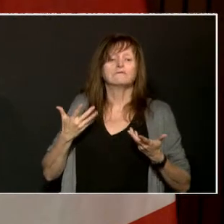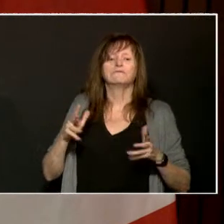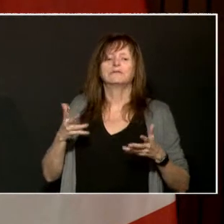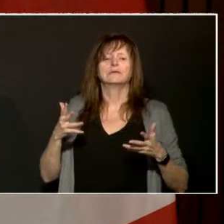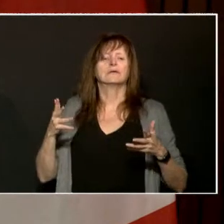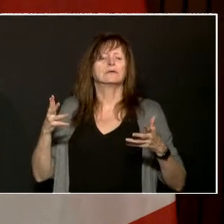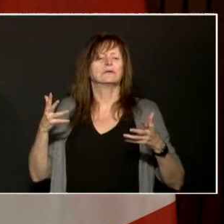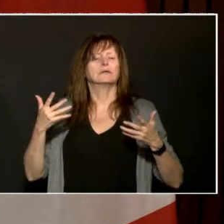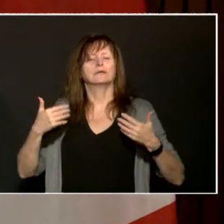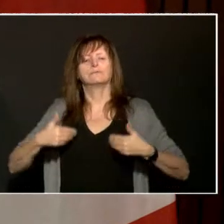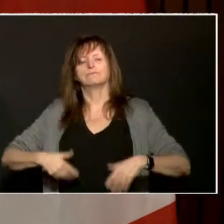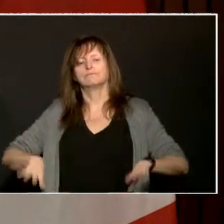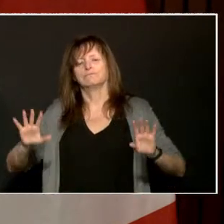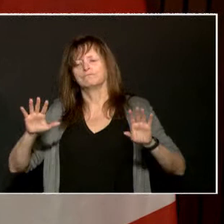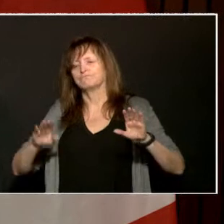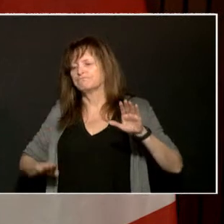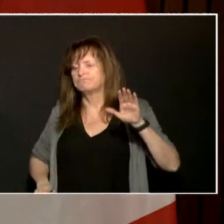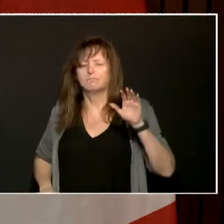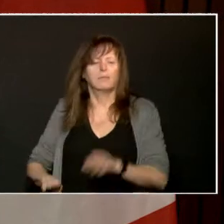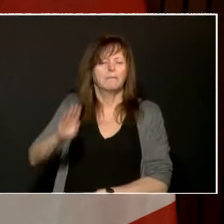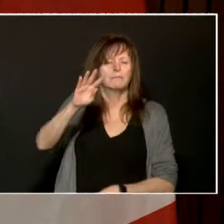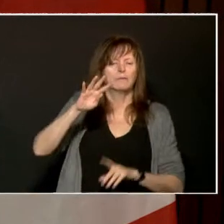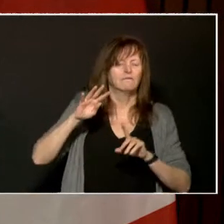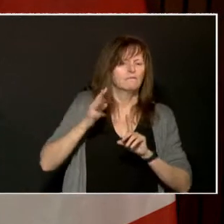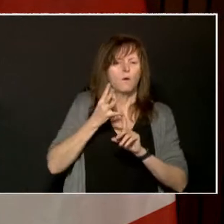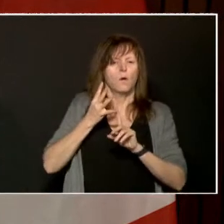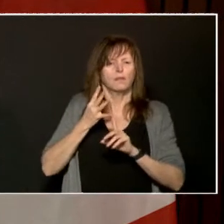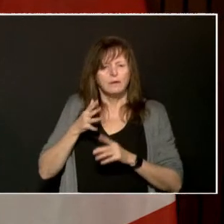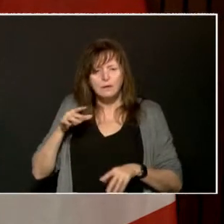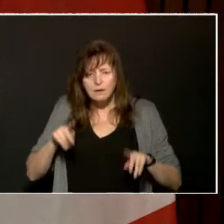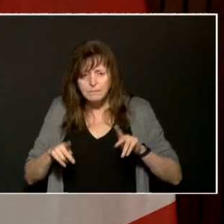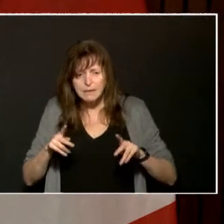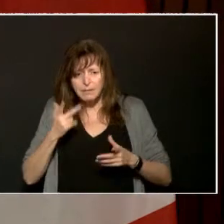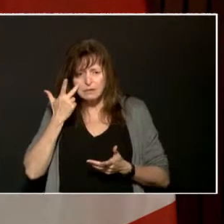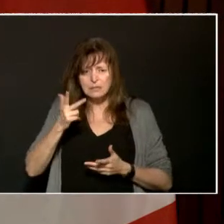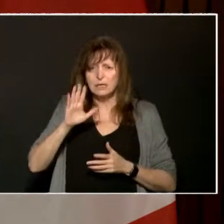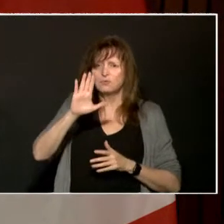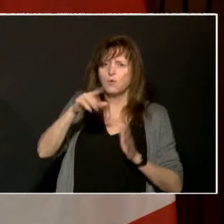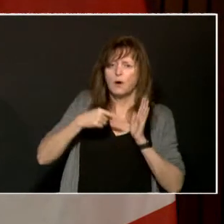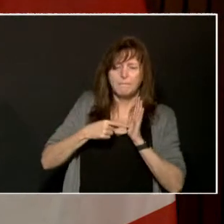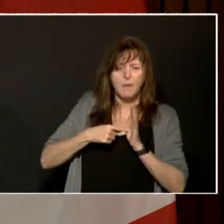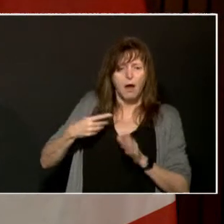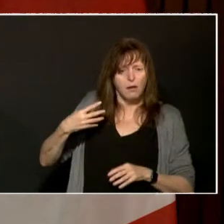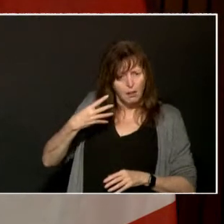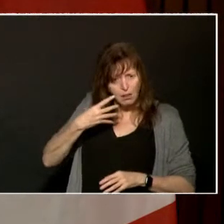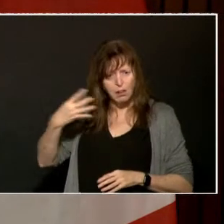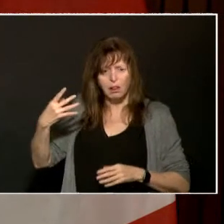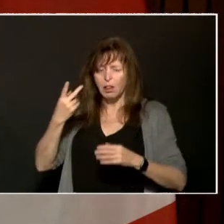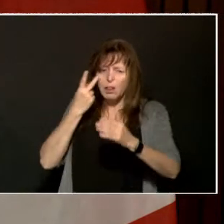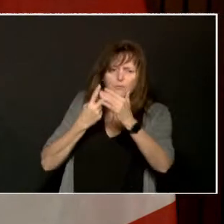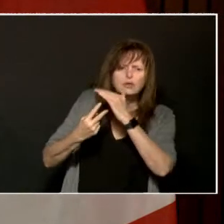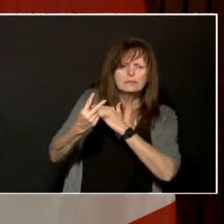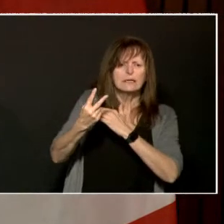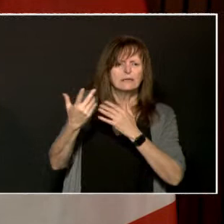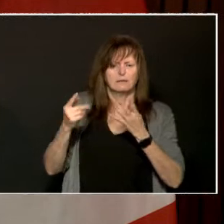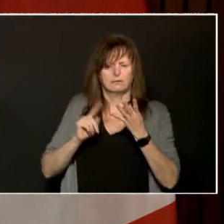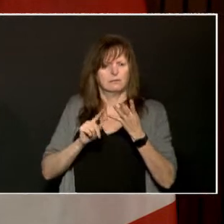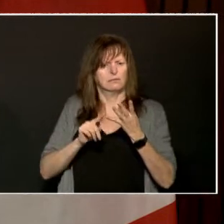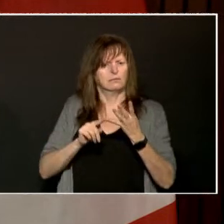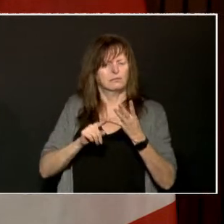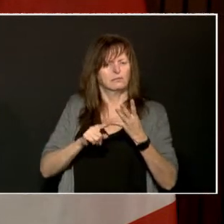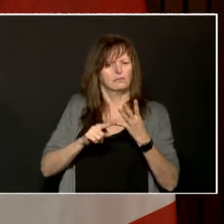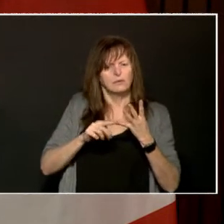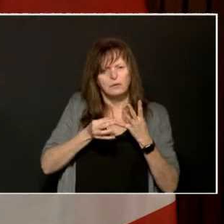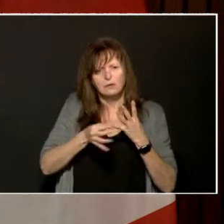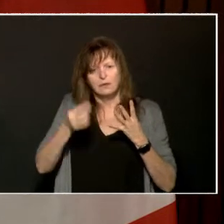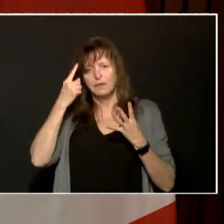people see that, they're going to say, "Oh no, not again." Is this is this going to happen all over again? But that's not necessarily what